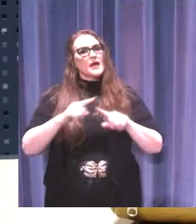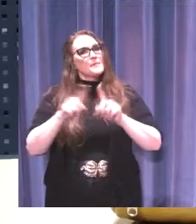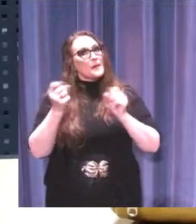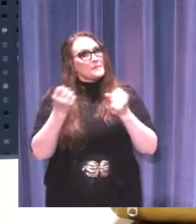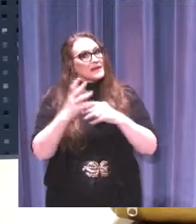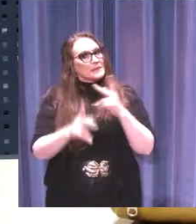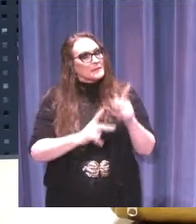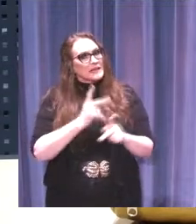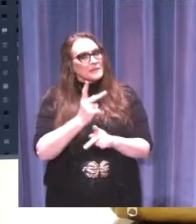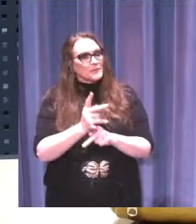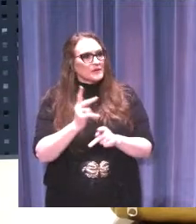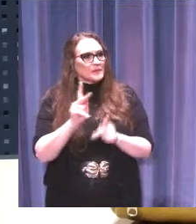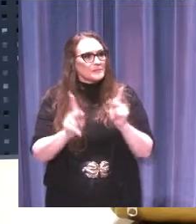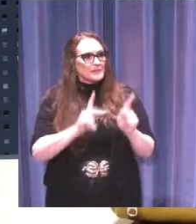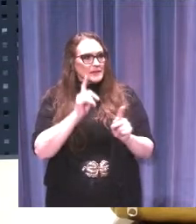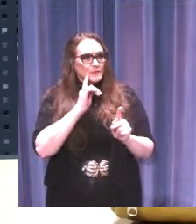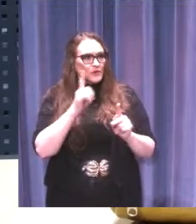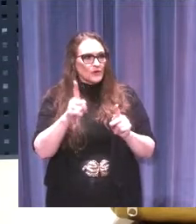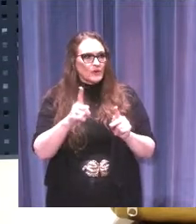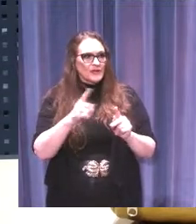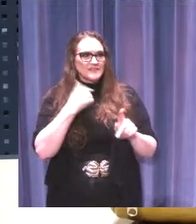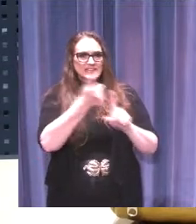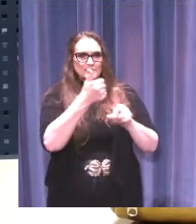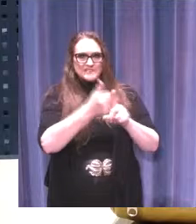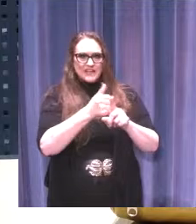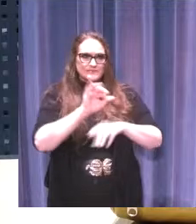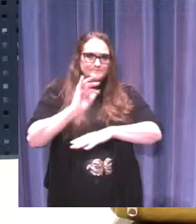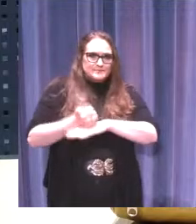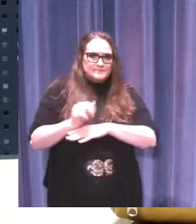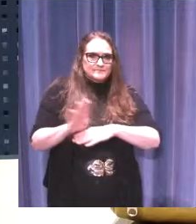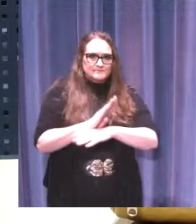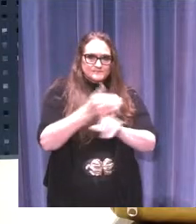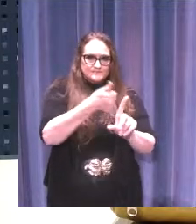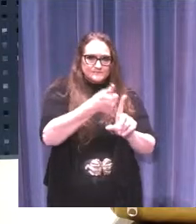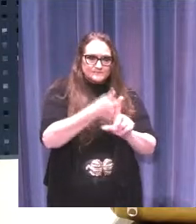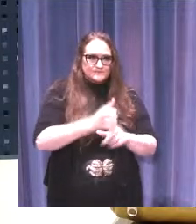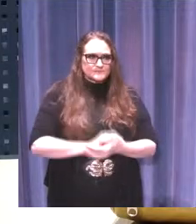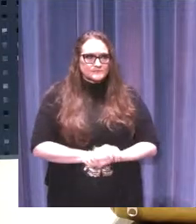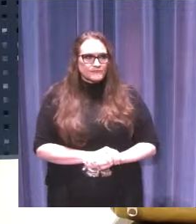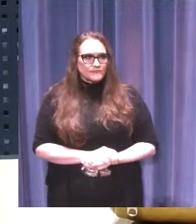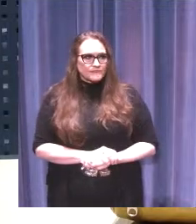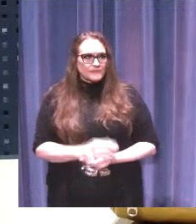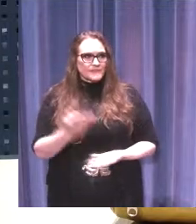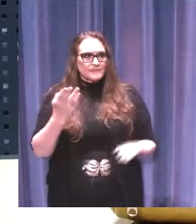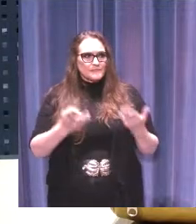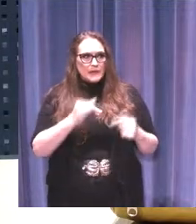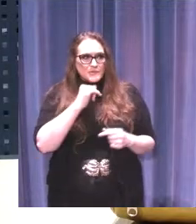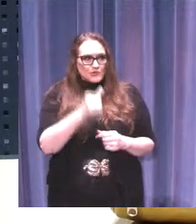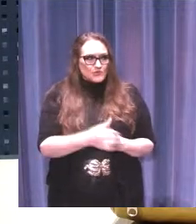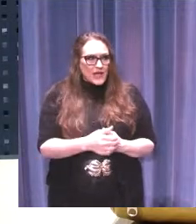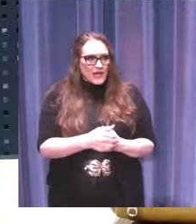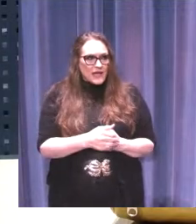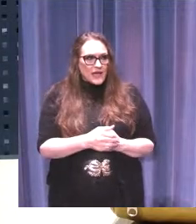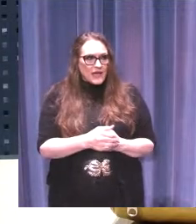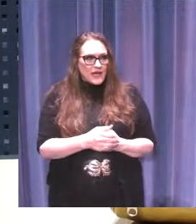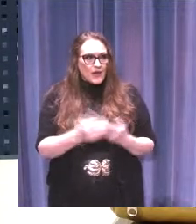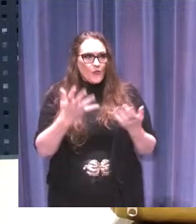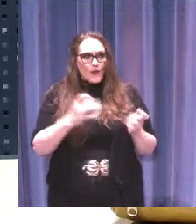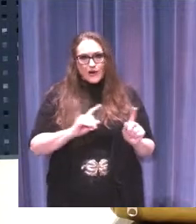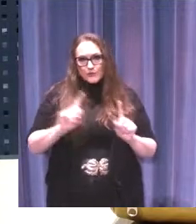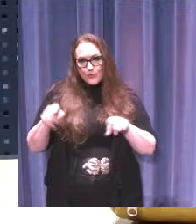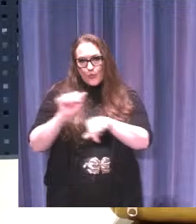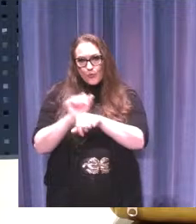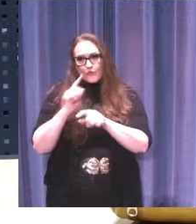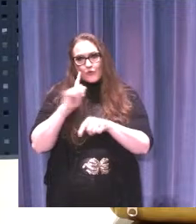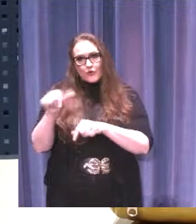many people are entrepreneurs. And maybe they're not wanting to go work